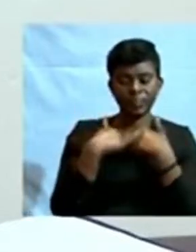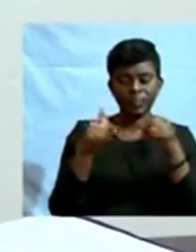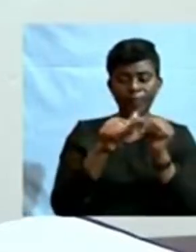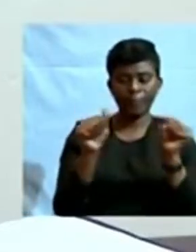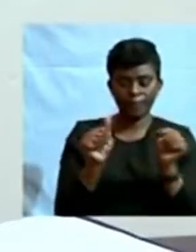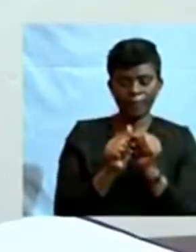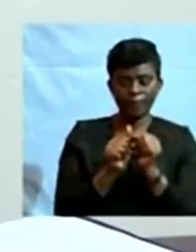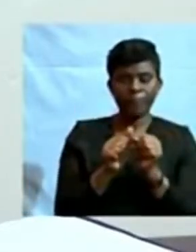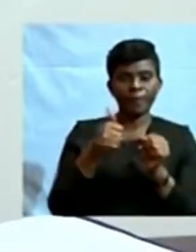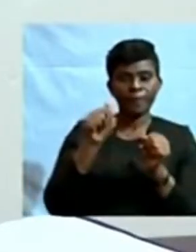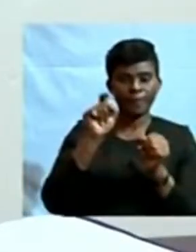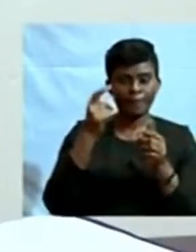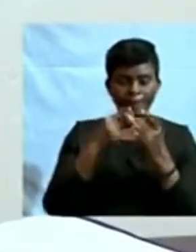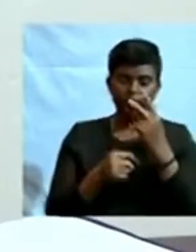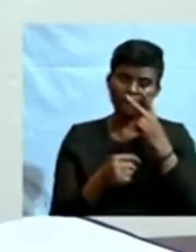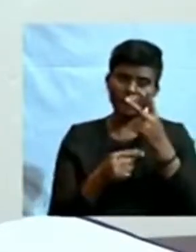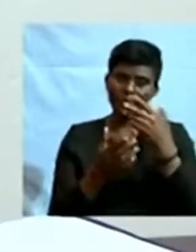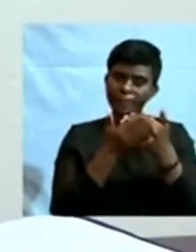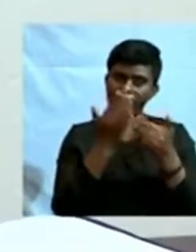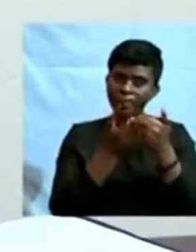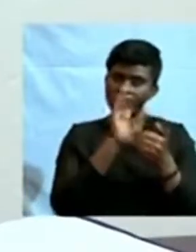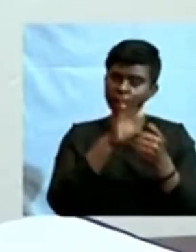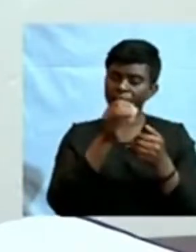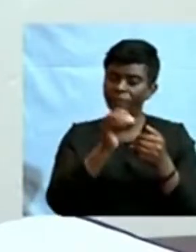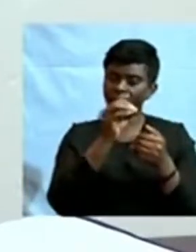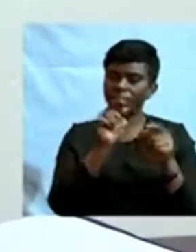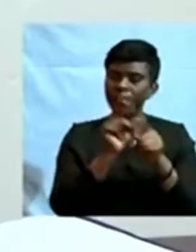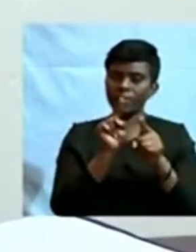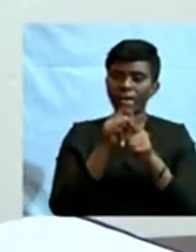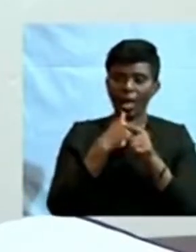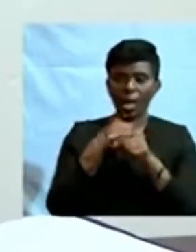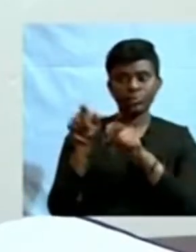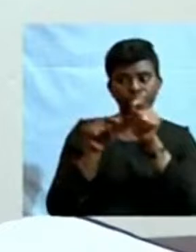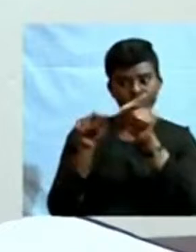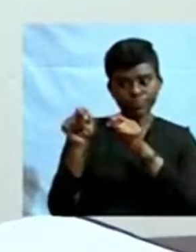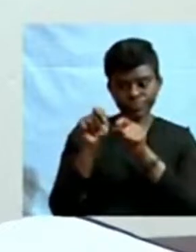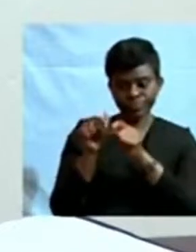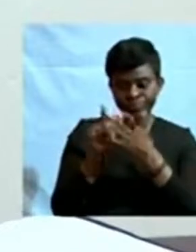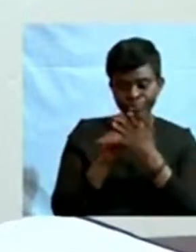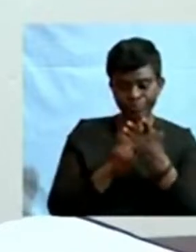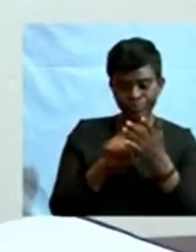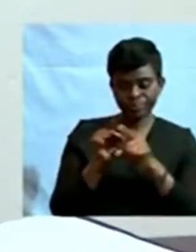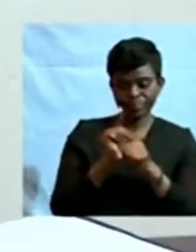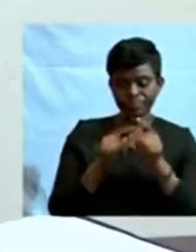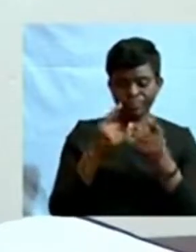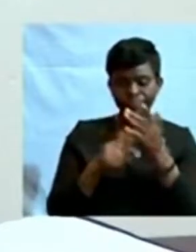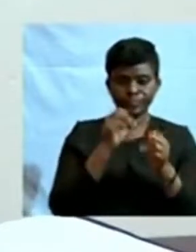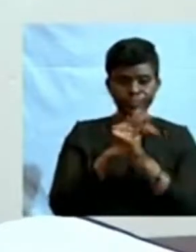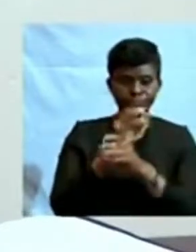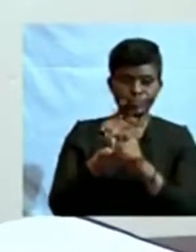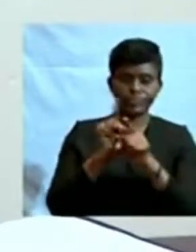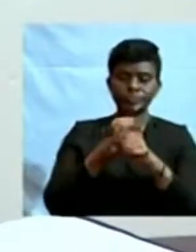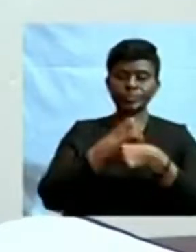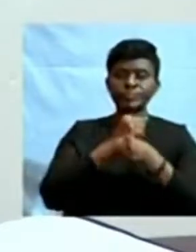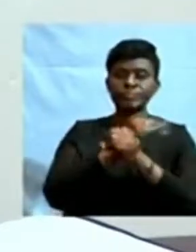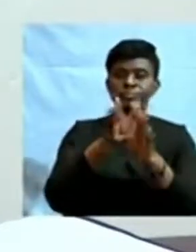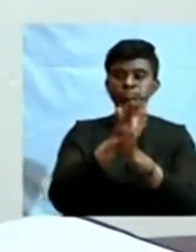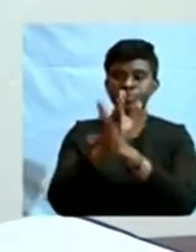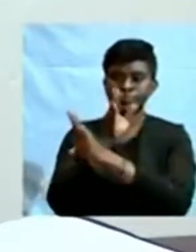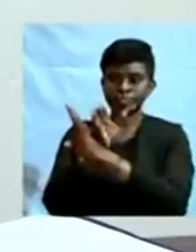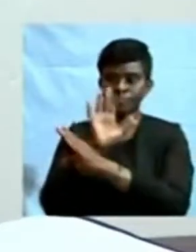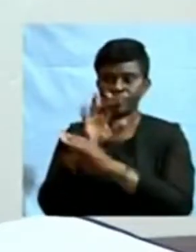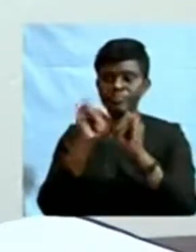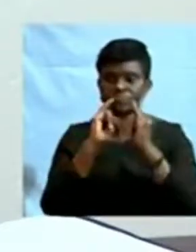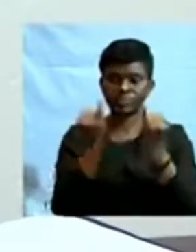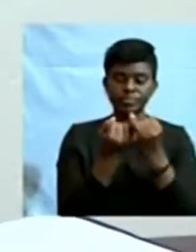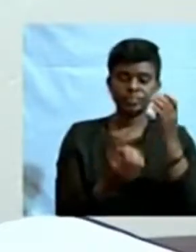areas where you need to look after your own. There are regulations which need to be geared towards ensuring your